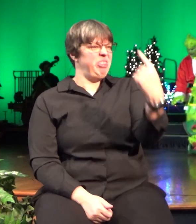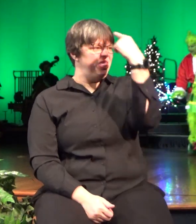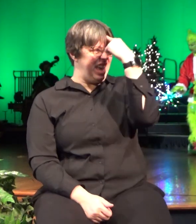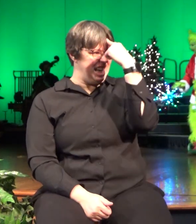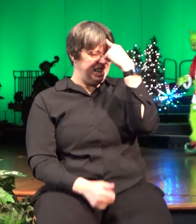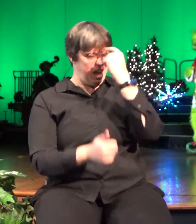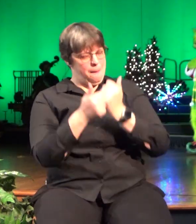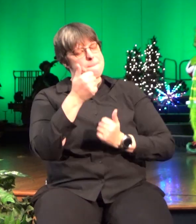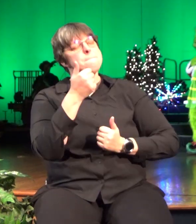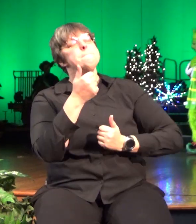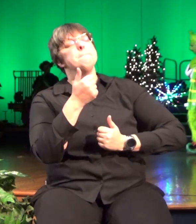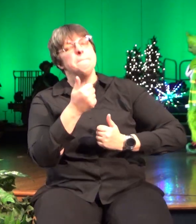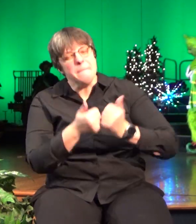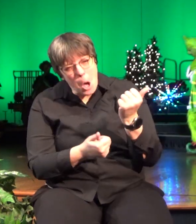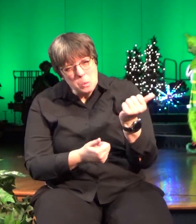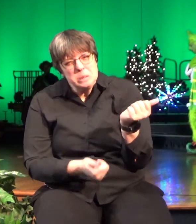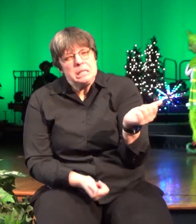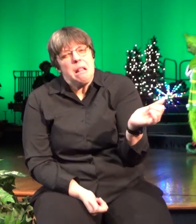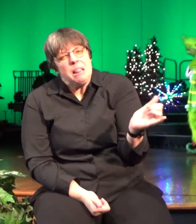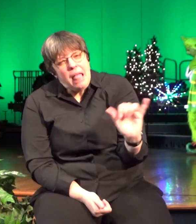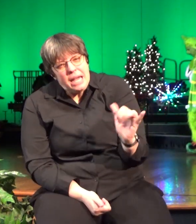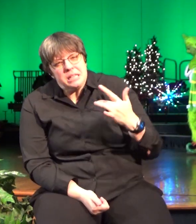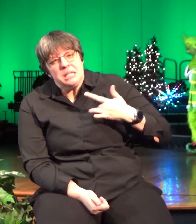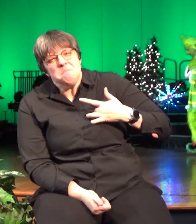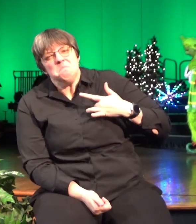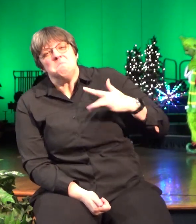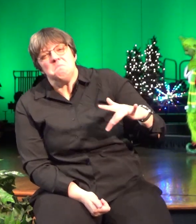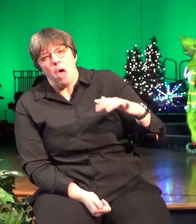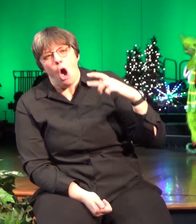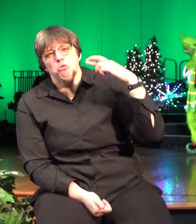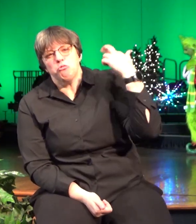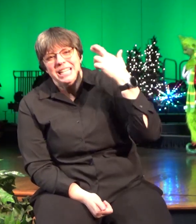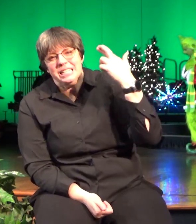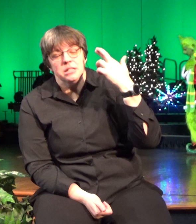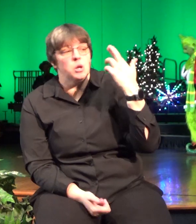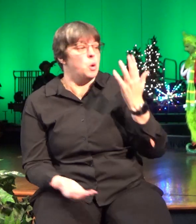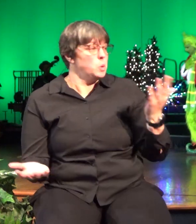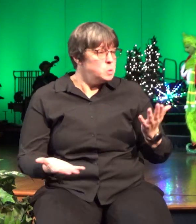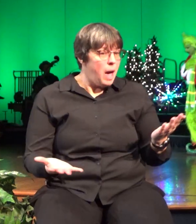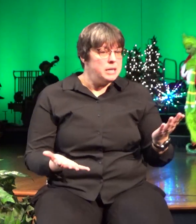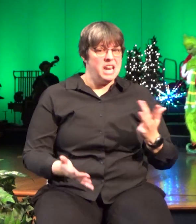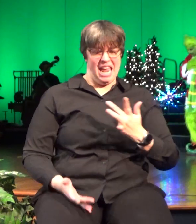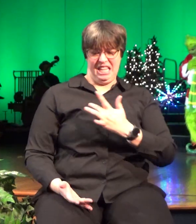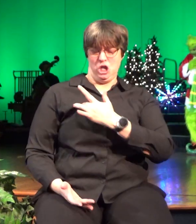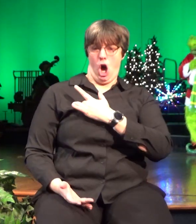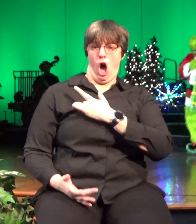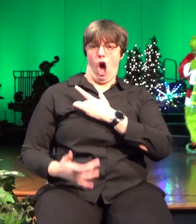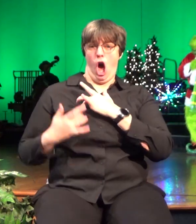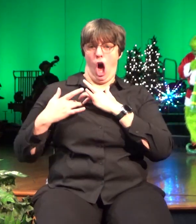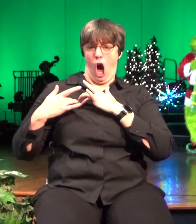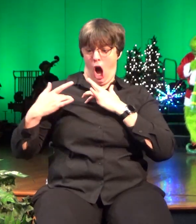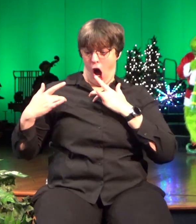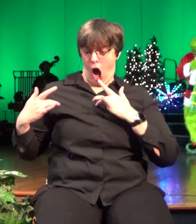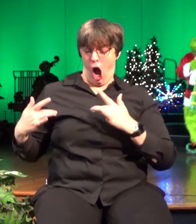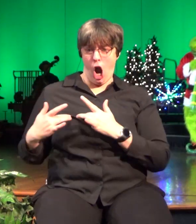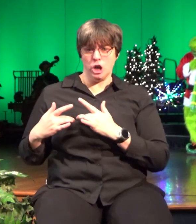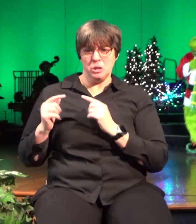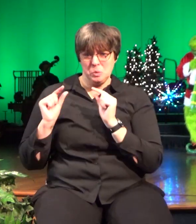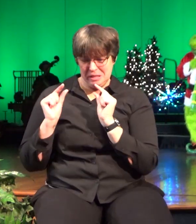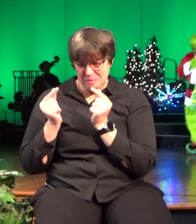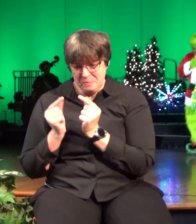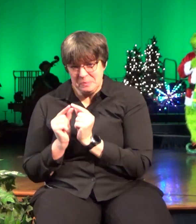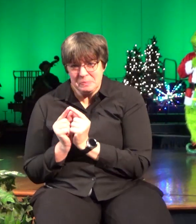most likely reason of all may have been that his heart was 2 sizes